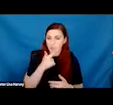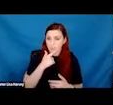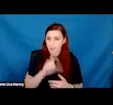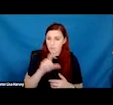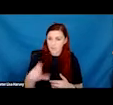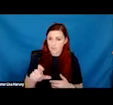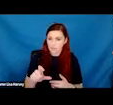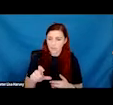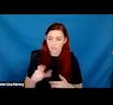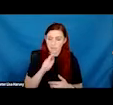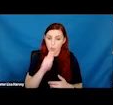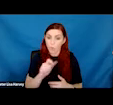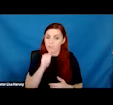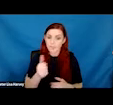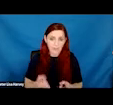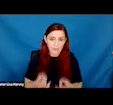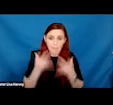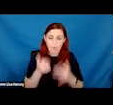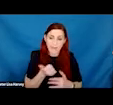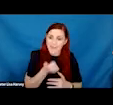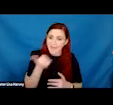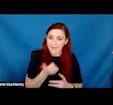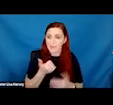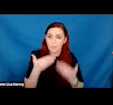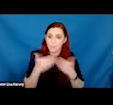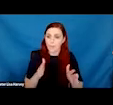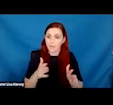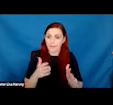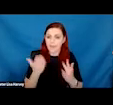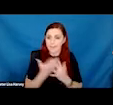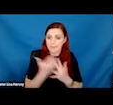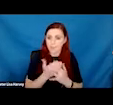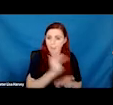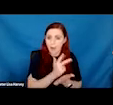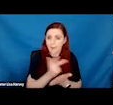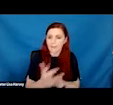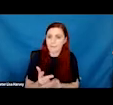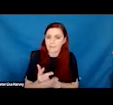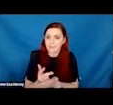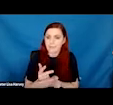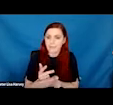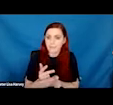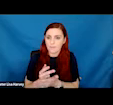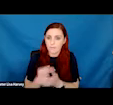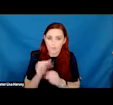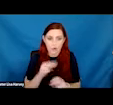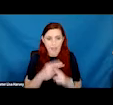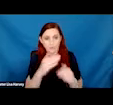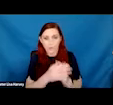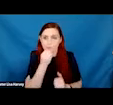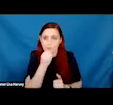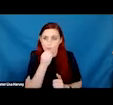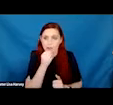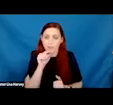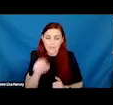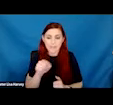not sacrifice any of our public accessible council provided parking spaces, as I believe this is a clear example of the